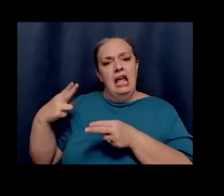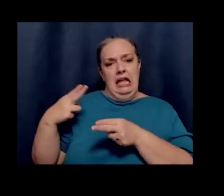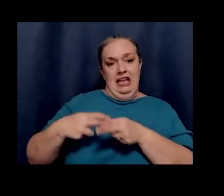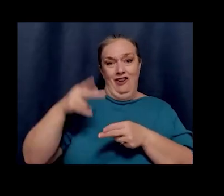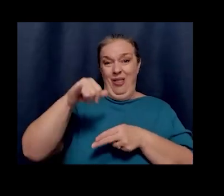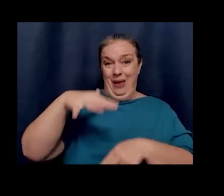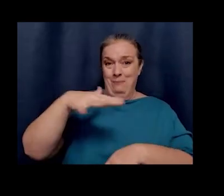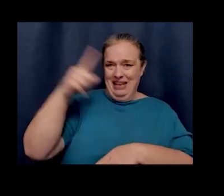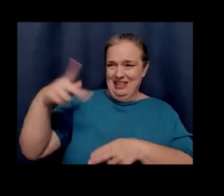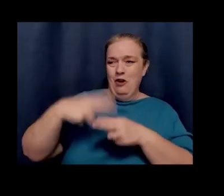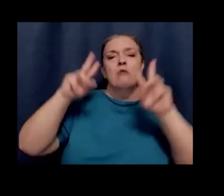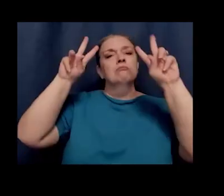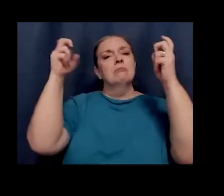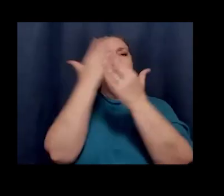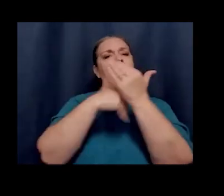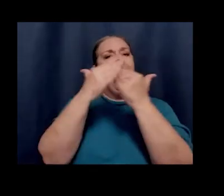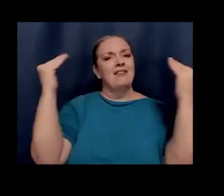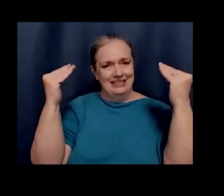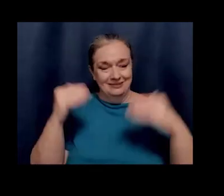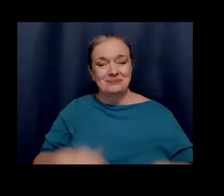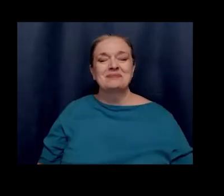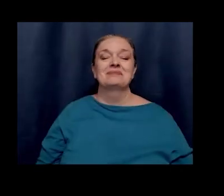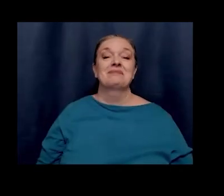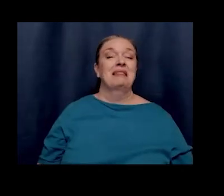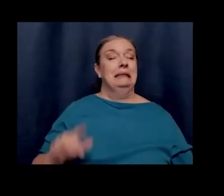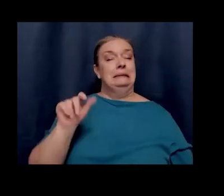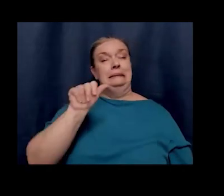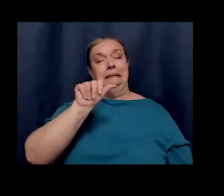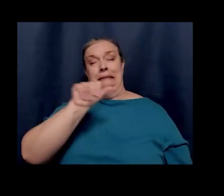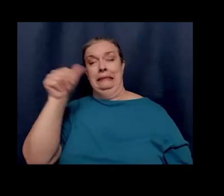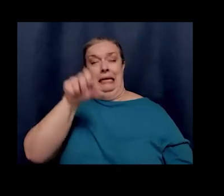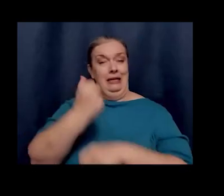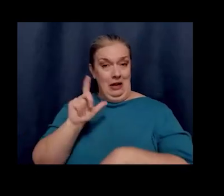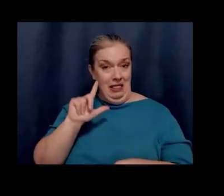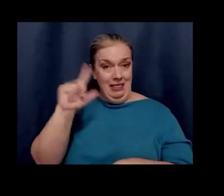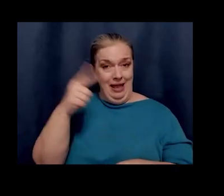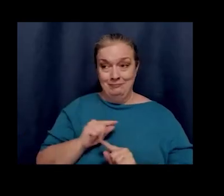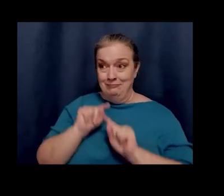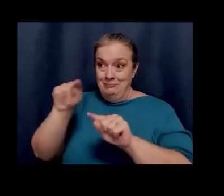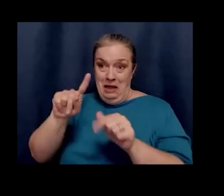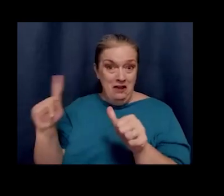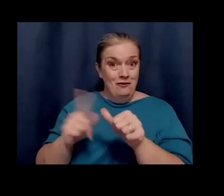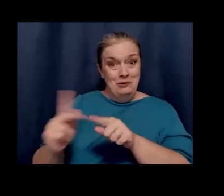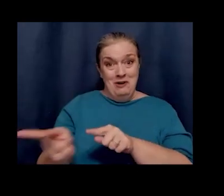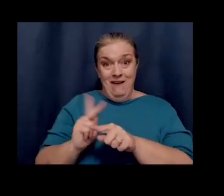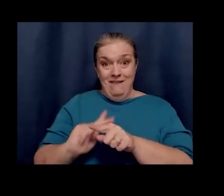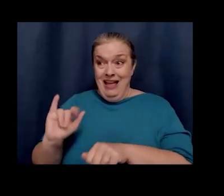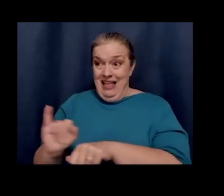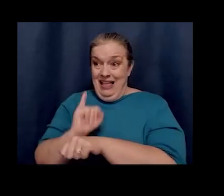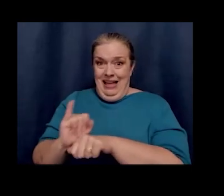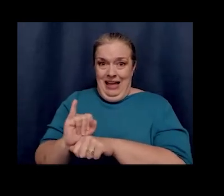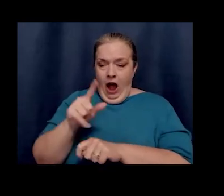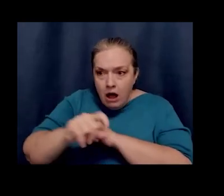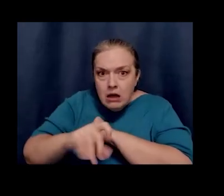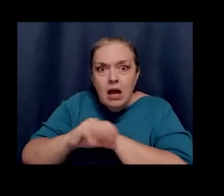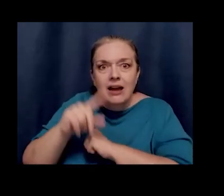heaven. More than a decade later, when I went to apply for my very first professional internship and saw an ad for